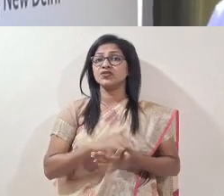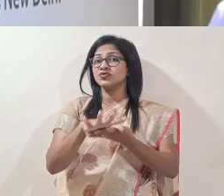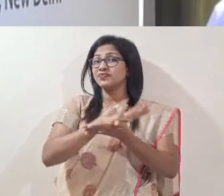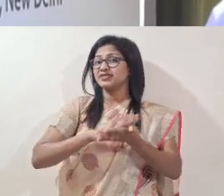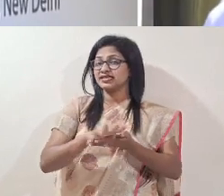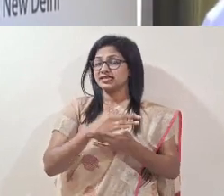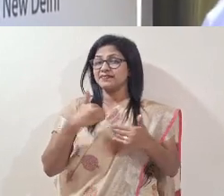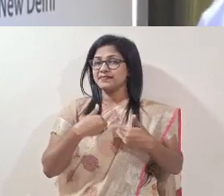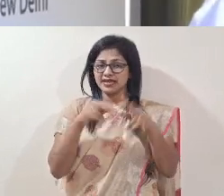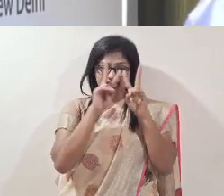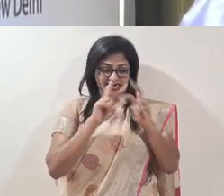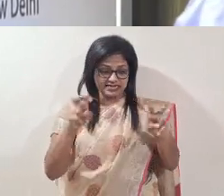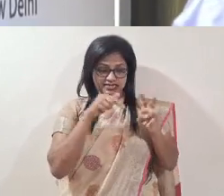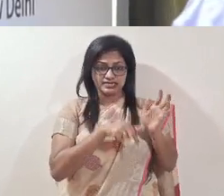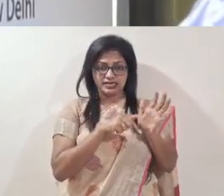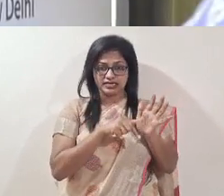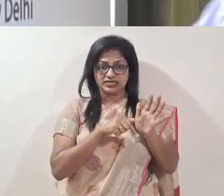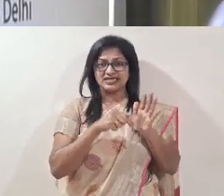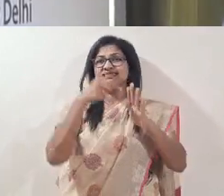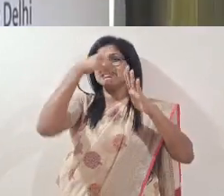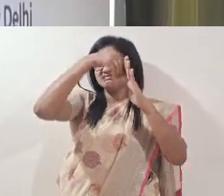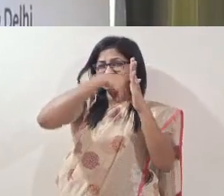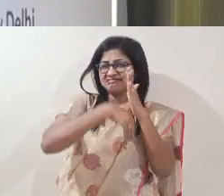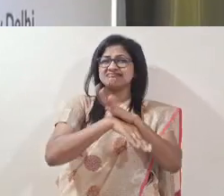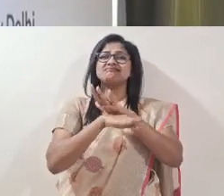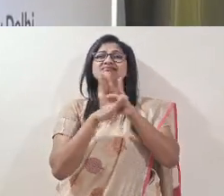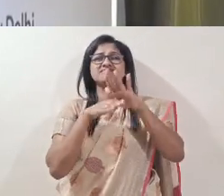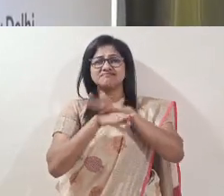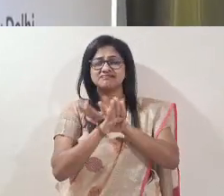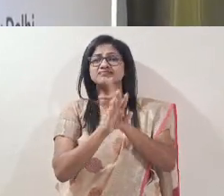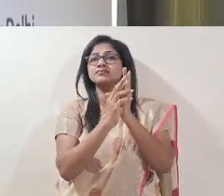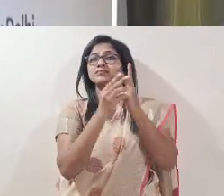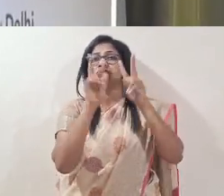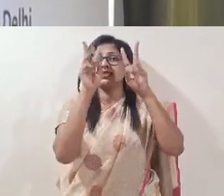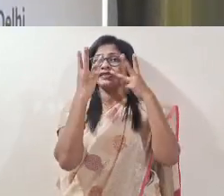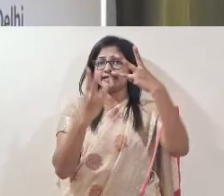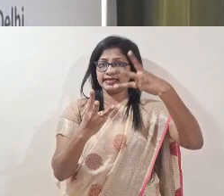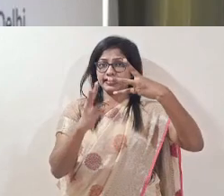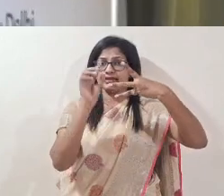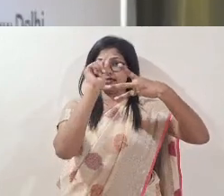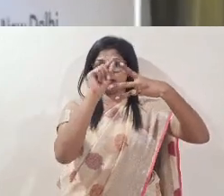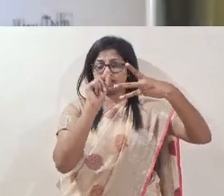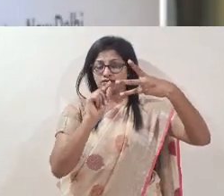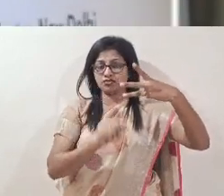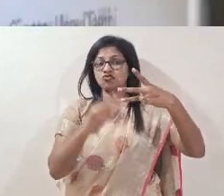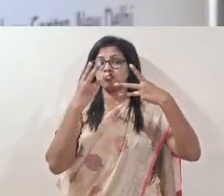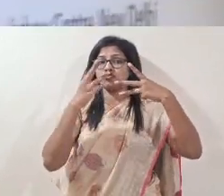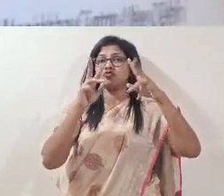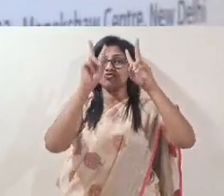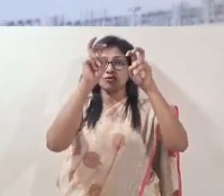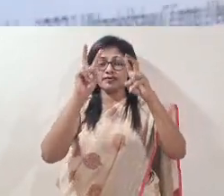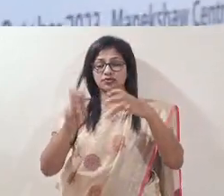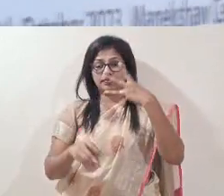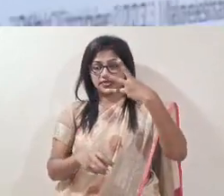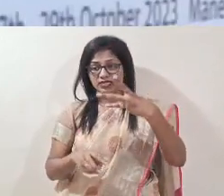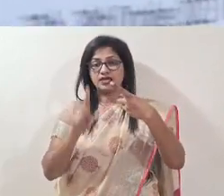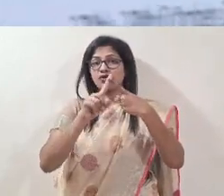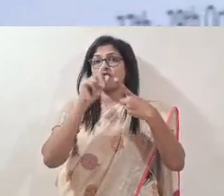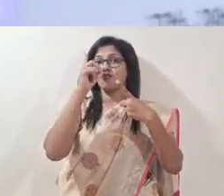So basically my research delves into three particular topic. One is transportation